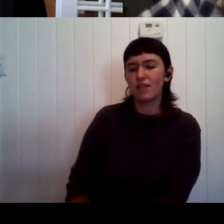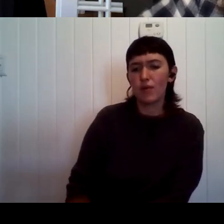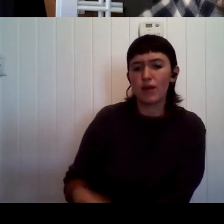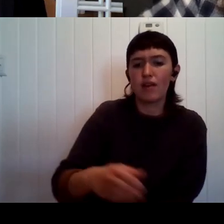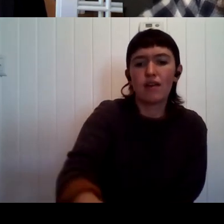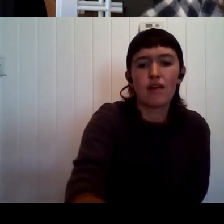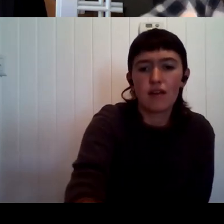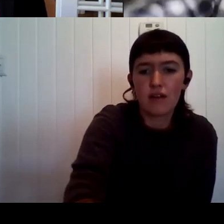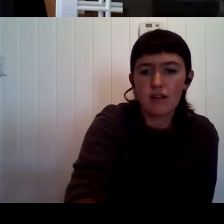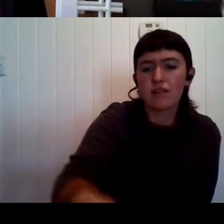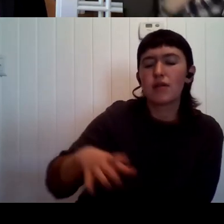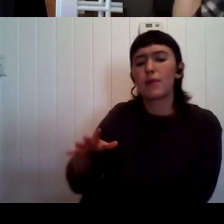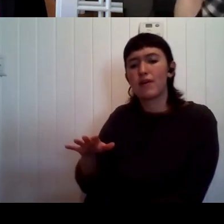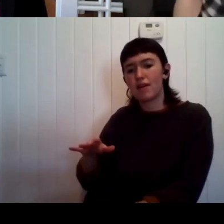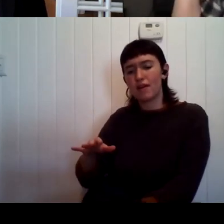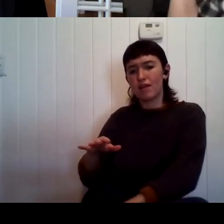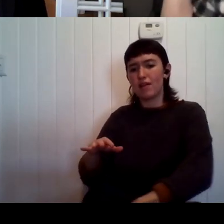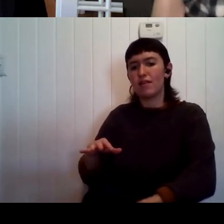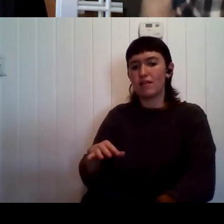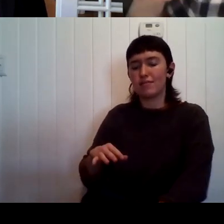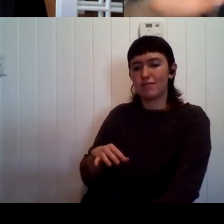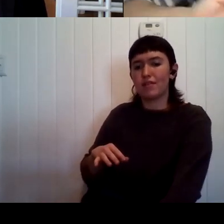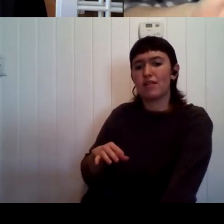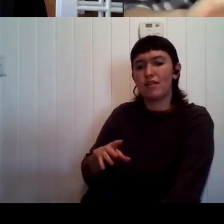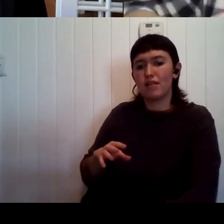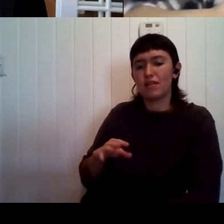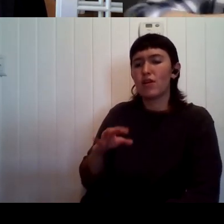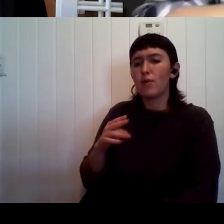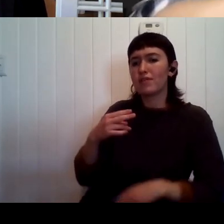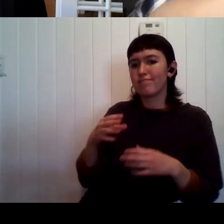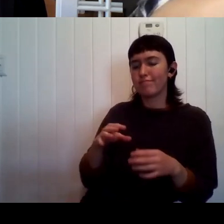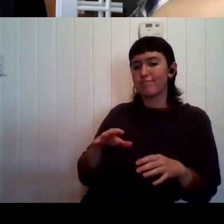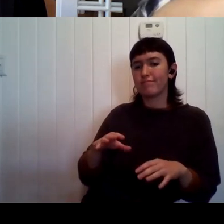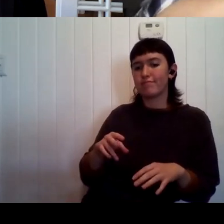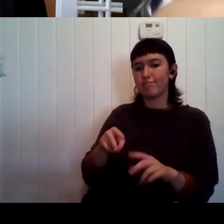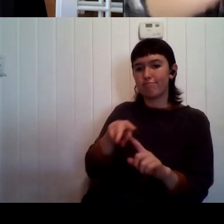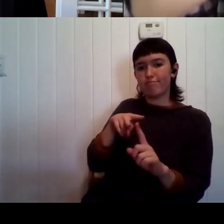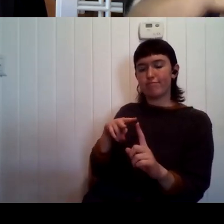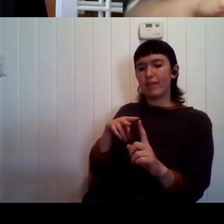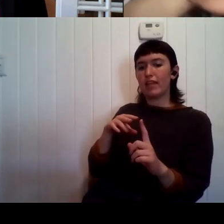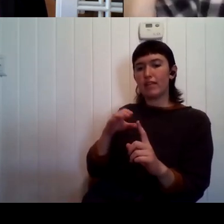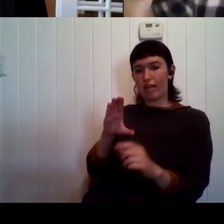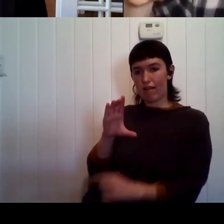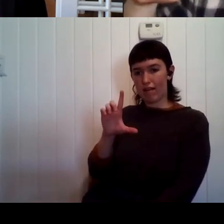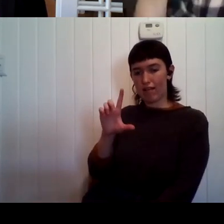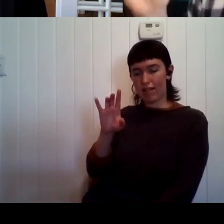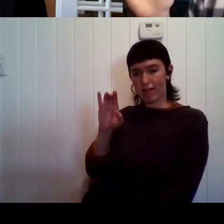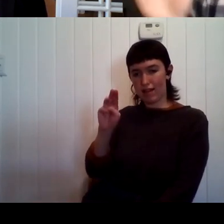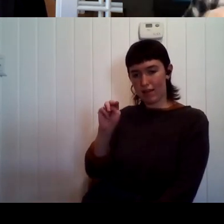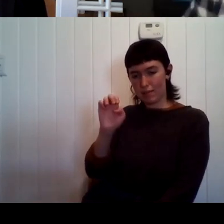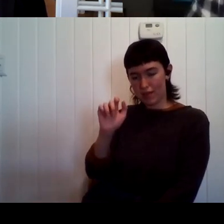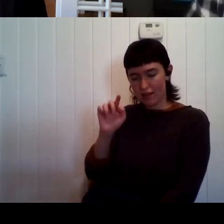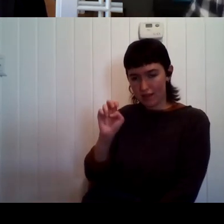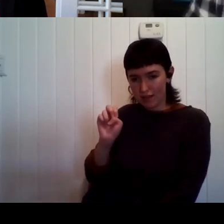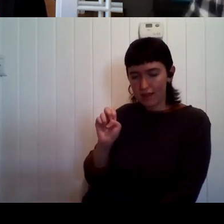okay. So let's like zoom way out before humans and everything. Climate always changes like in cycles a little bit over